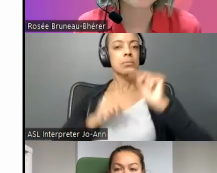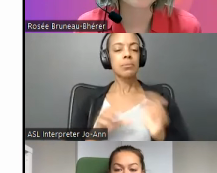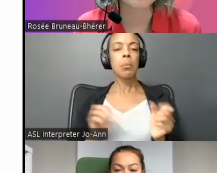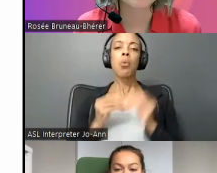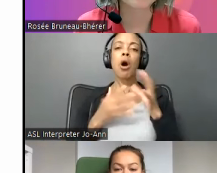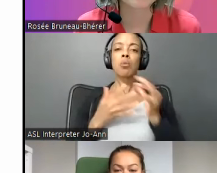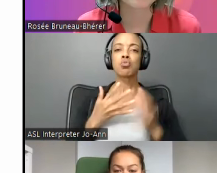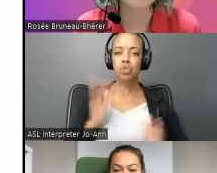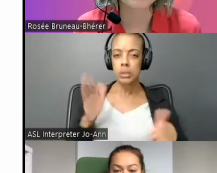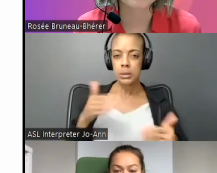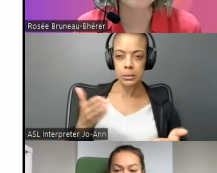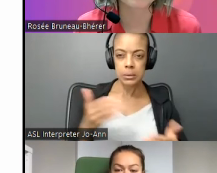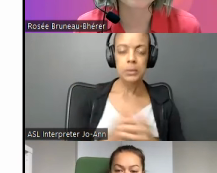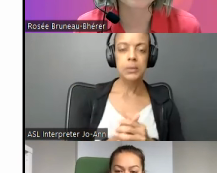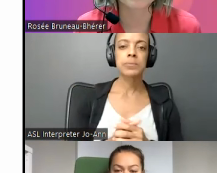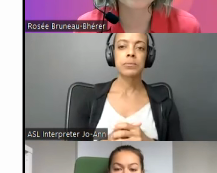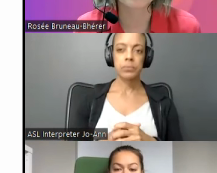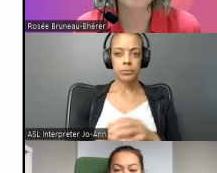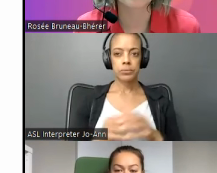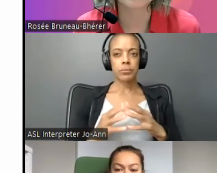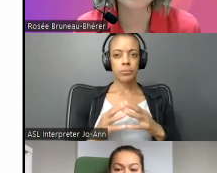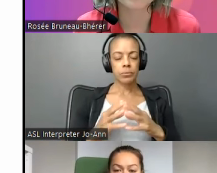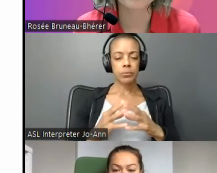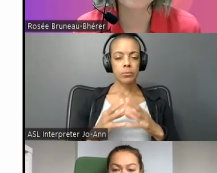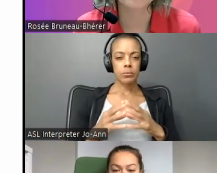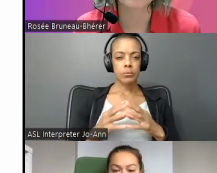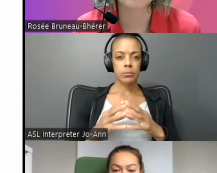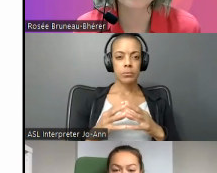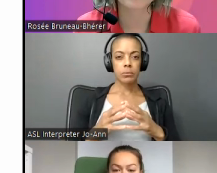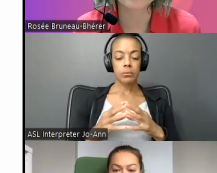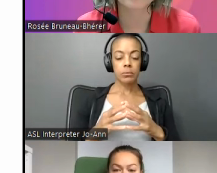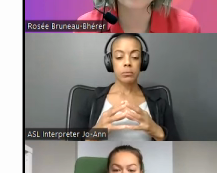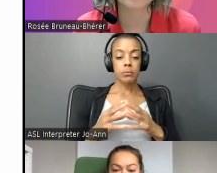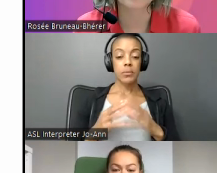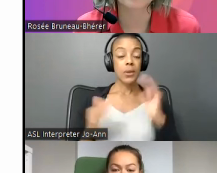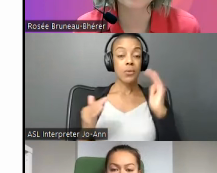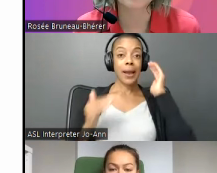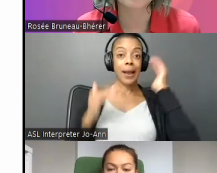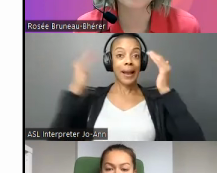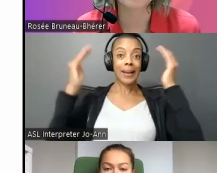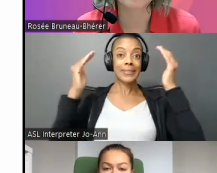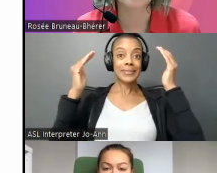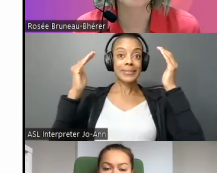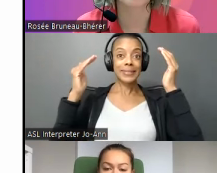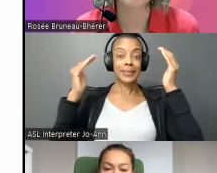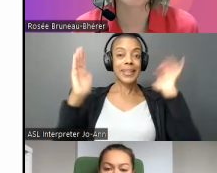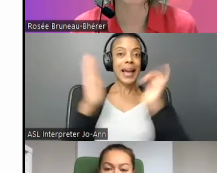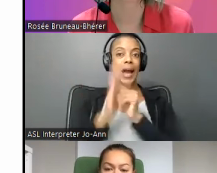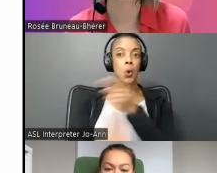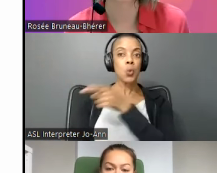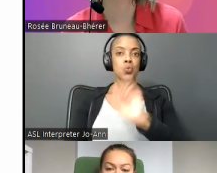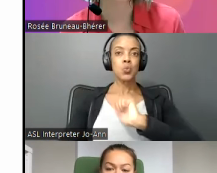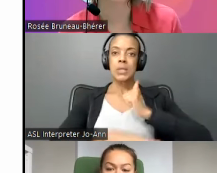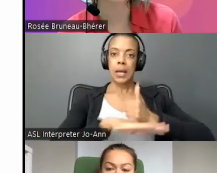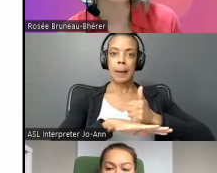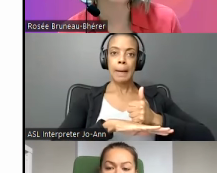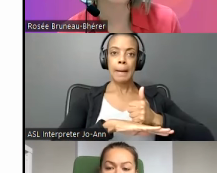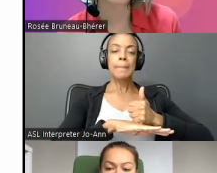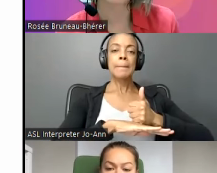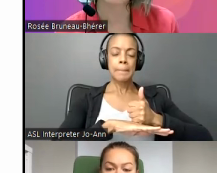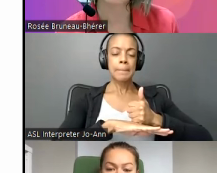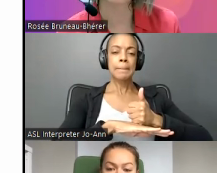Yeah. Rosée, as adults, how can we position ourselves? How can